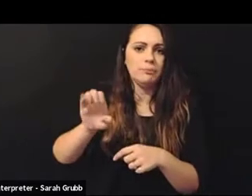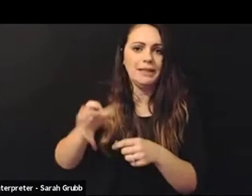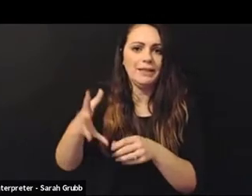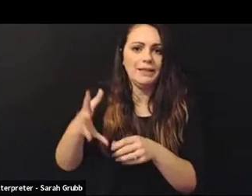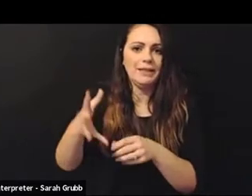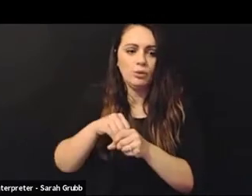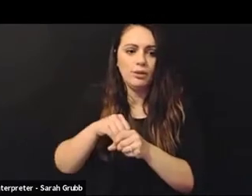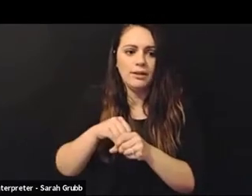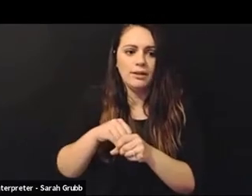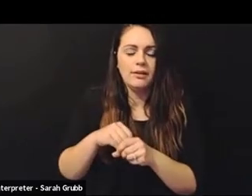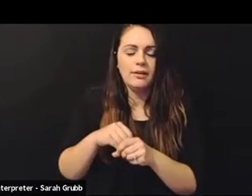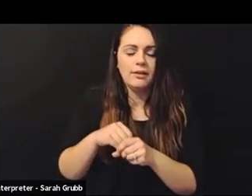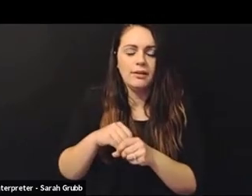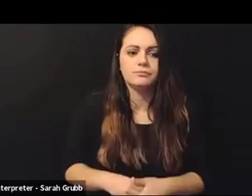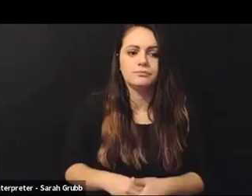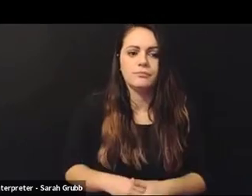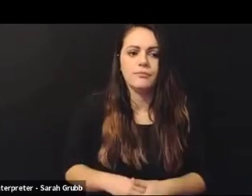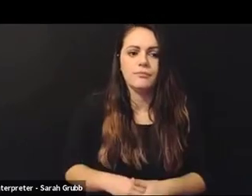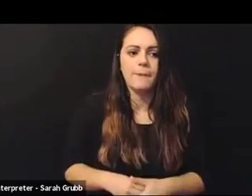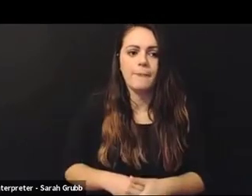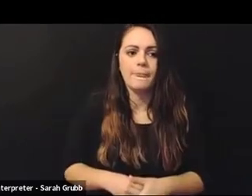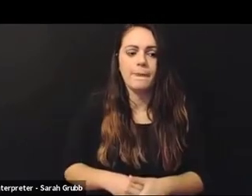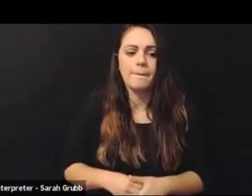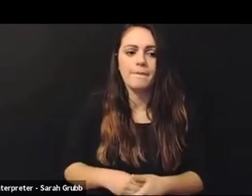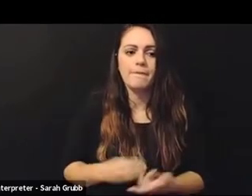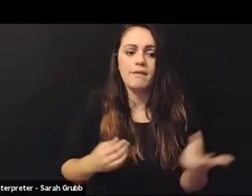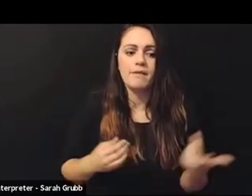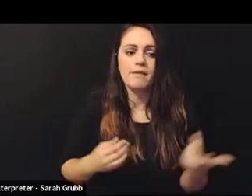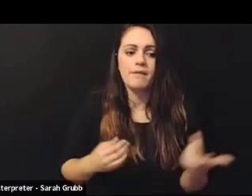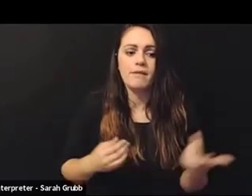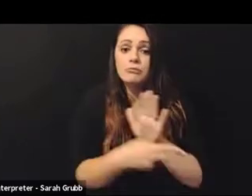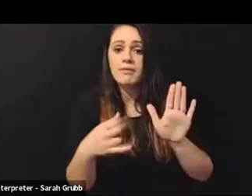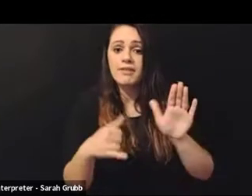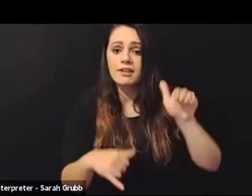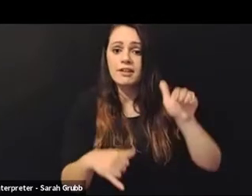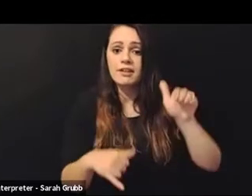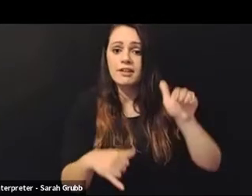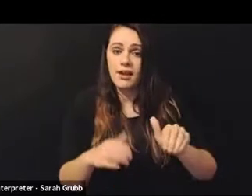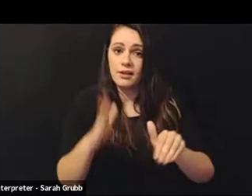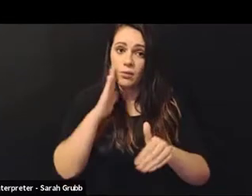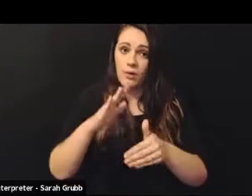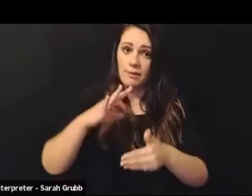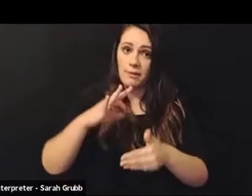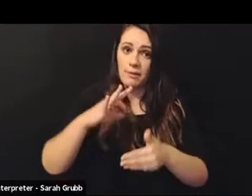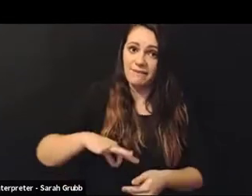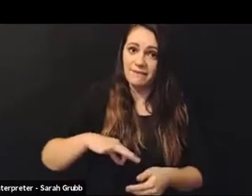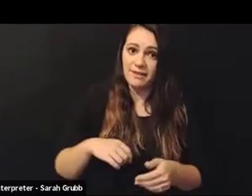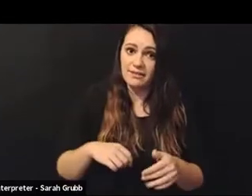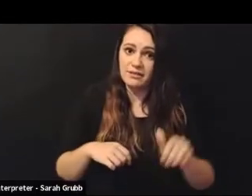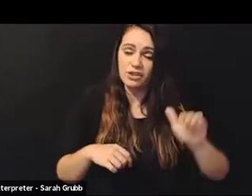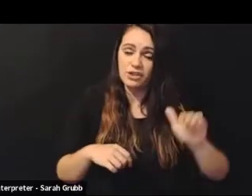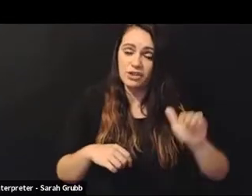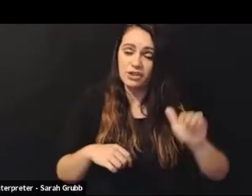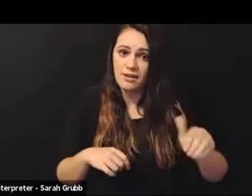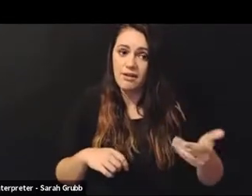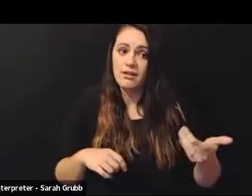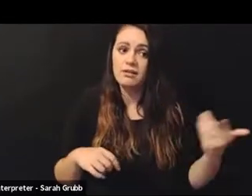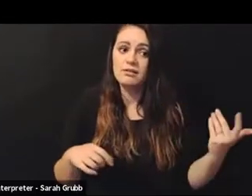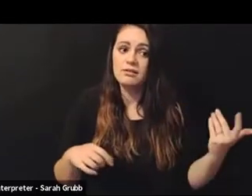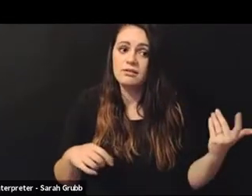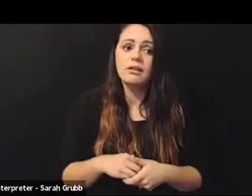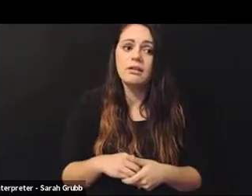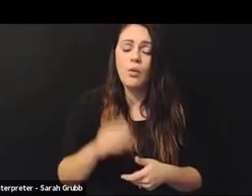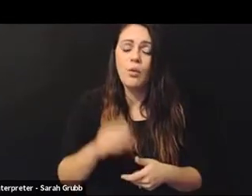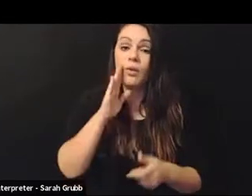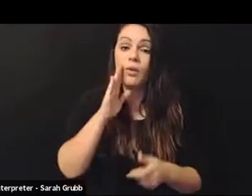the additional label offering? Is it helpful? Is it going to change things about the program? Is it going to help the family get